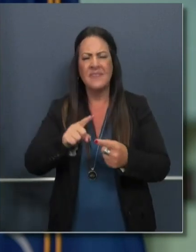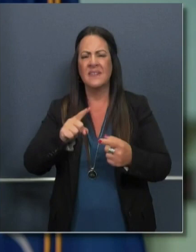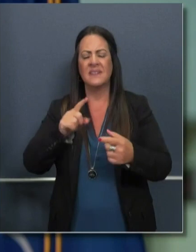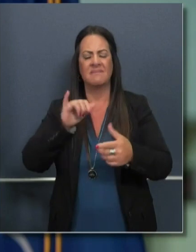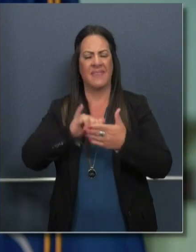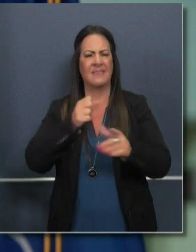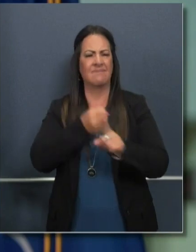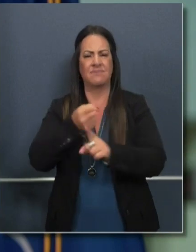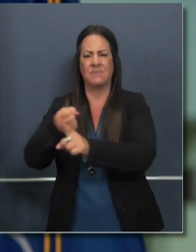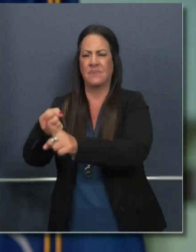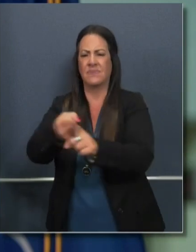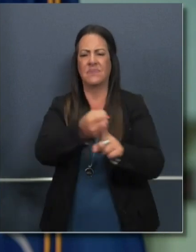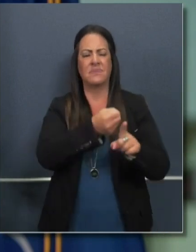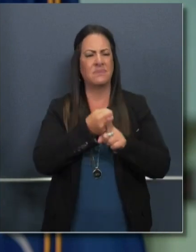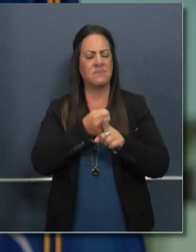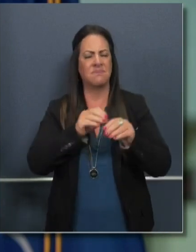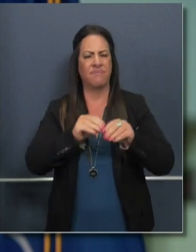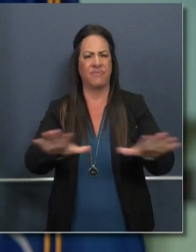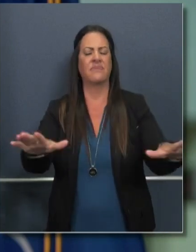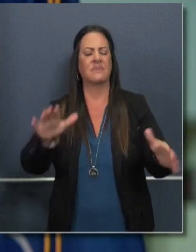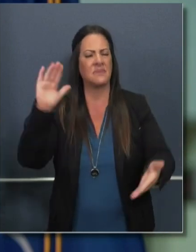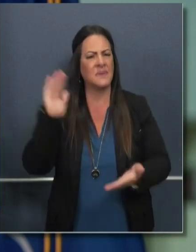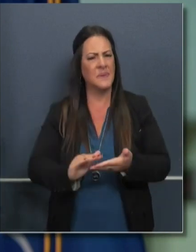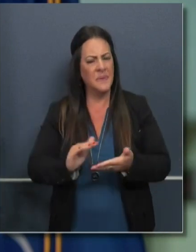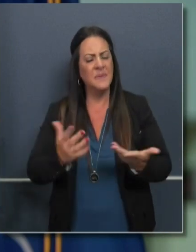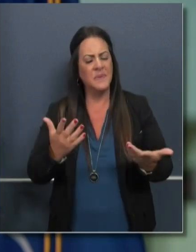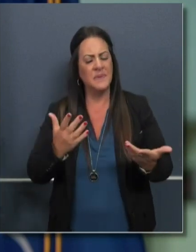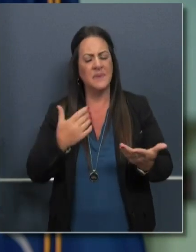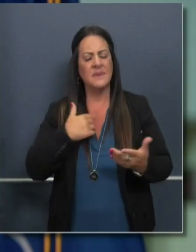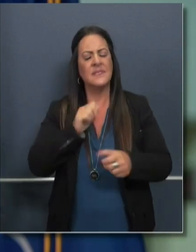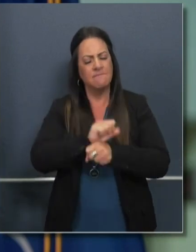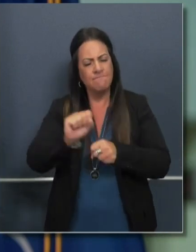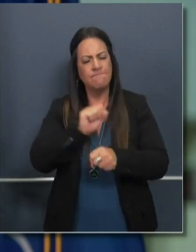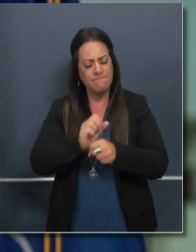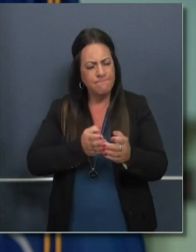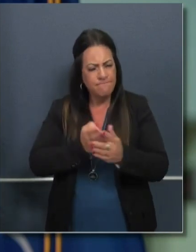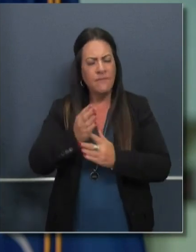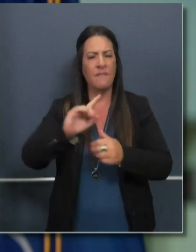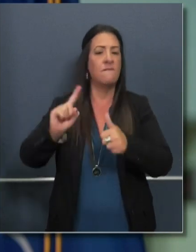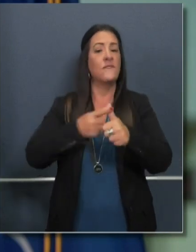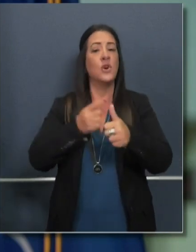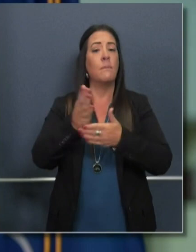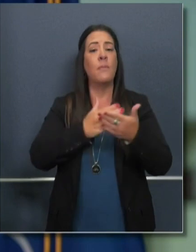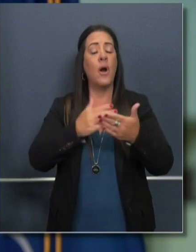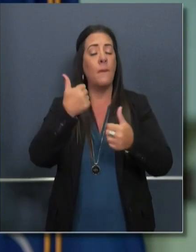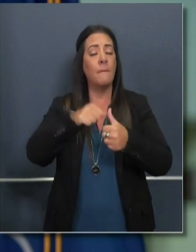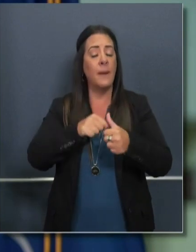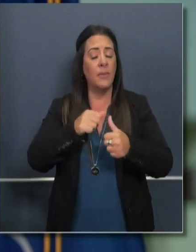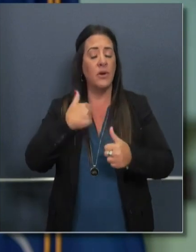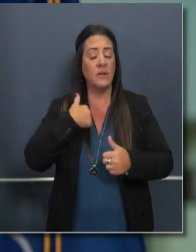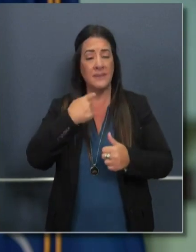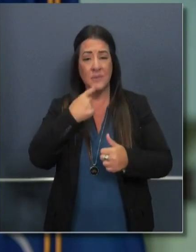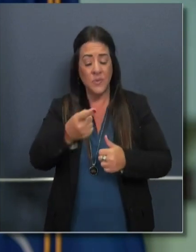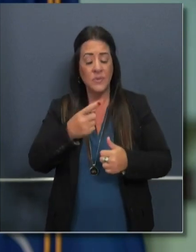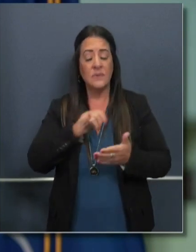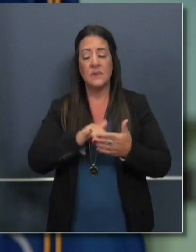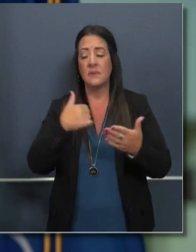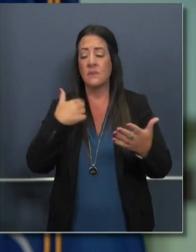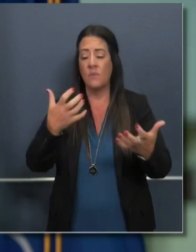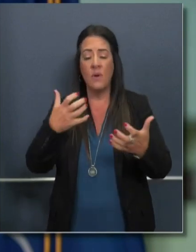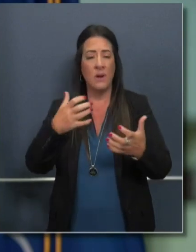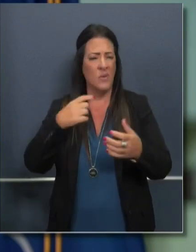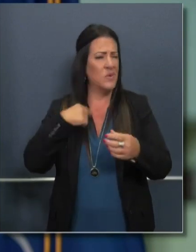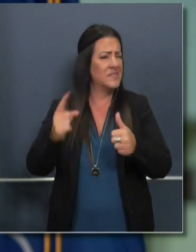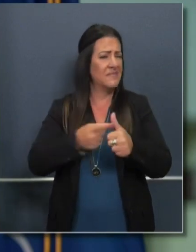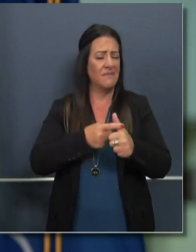effects of this virus and work our way through this first phase. We reinforced that we are still in the